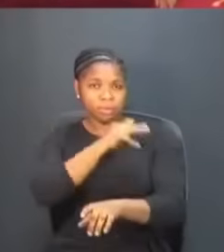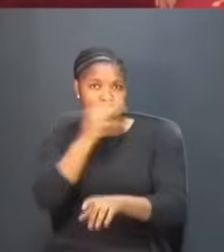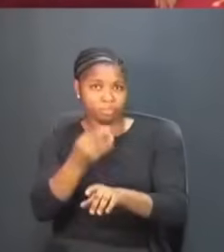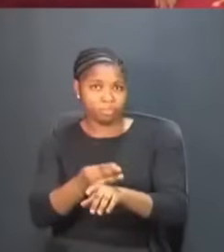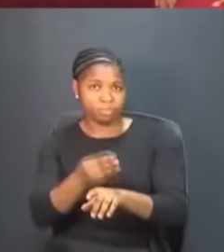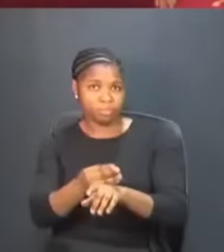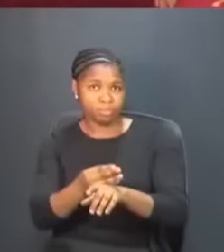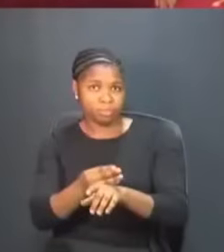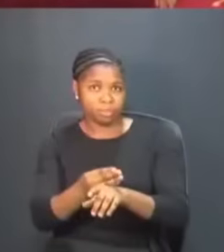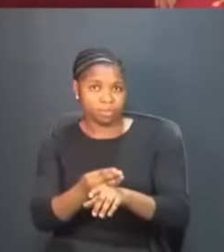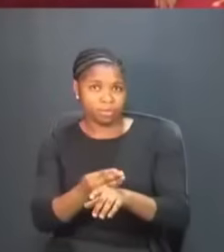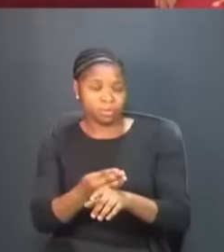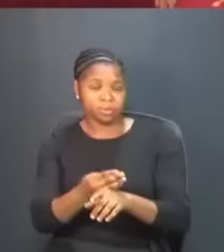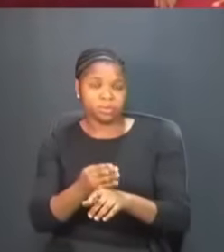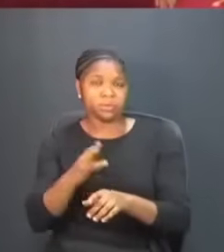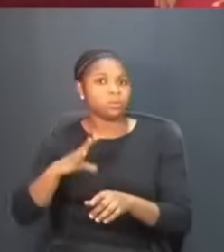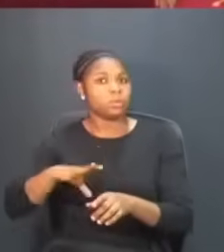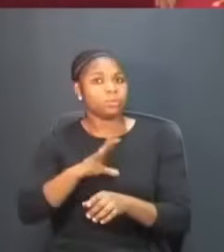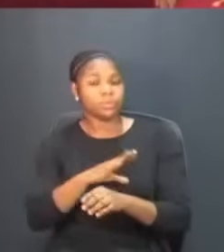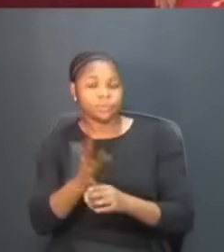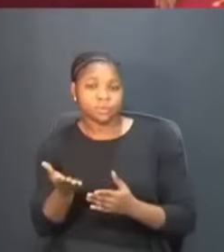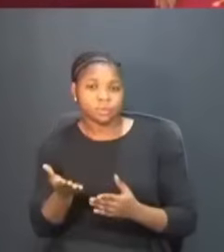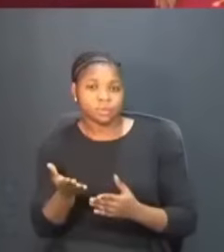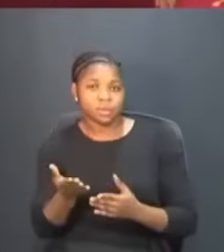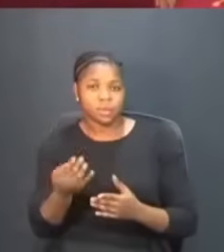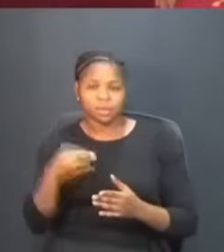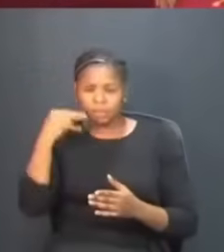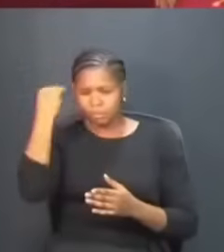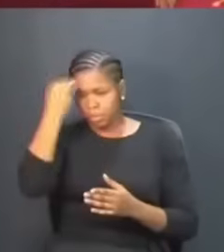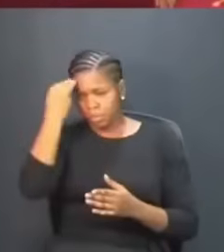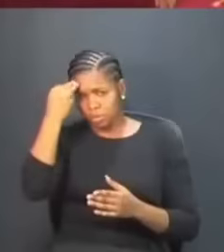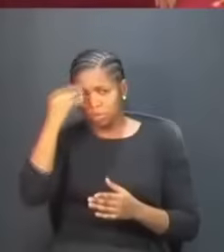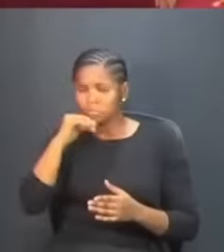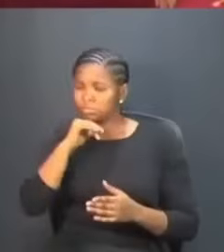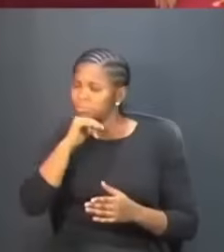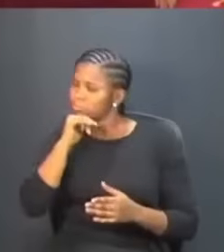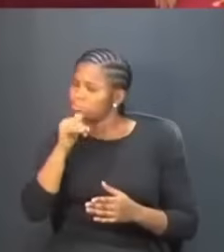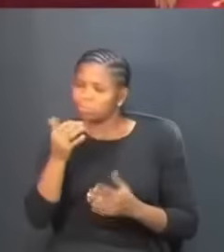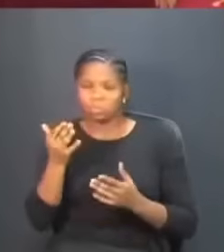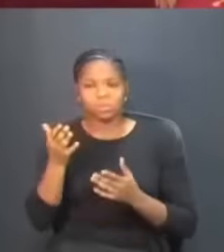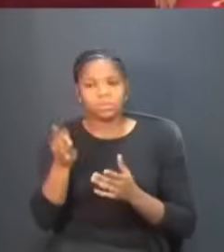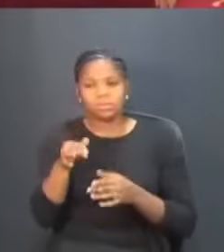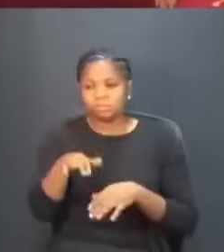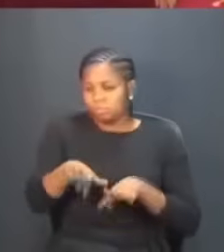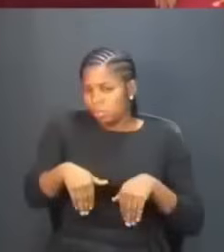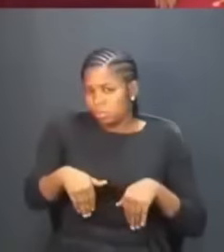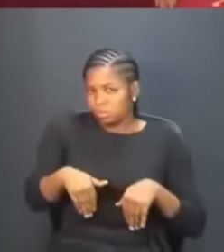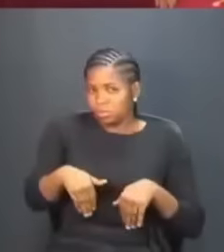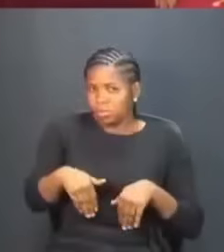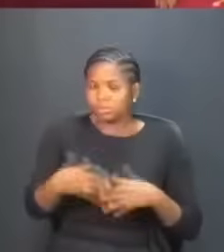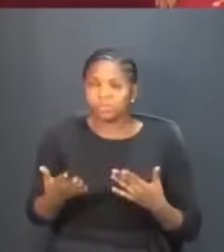ministry will not hesitate a request from the Minerals Commission.